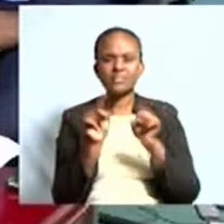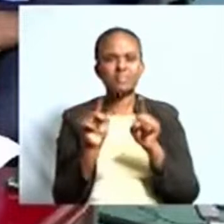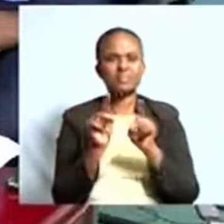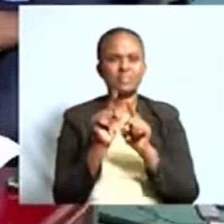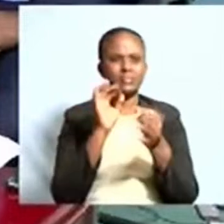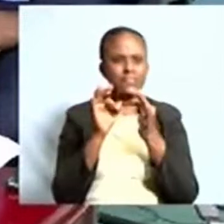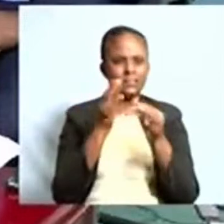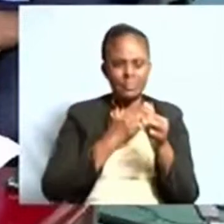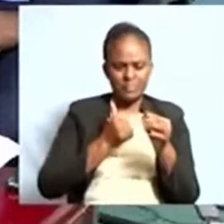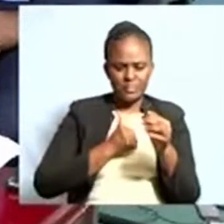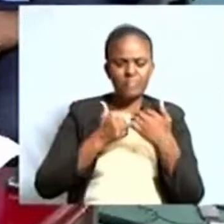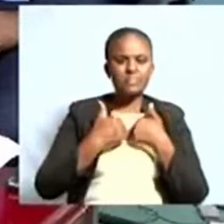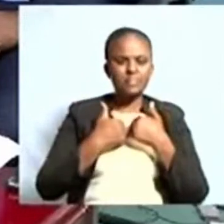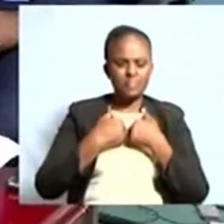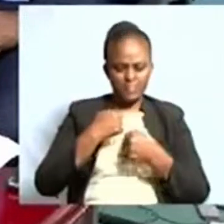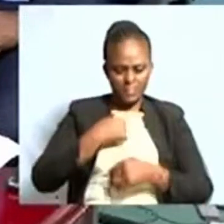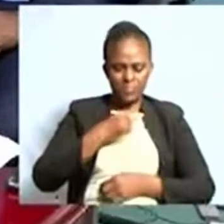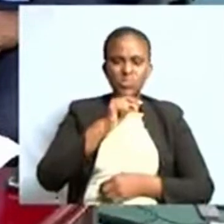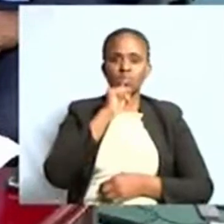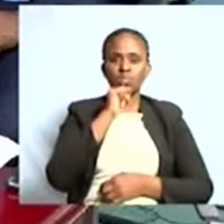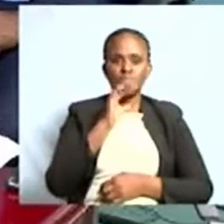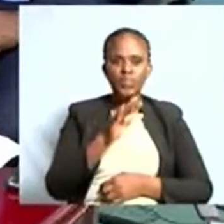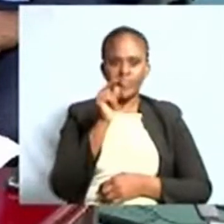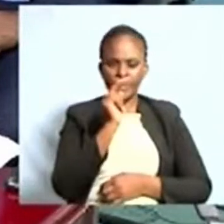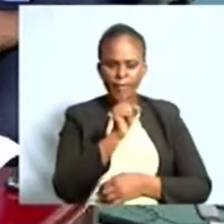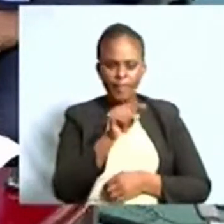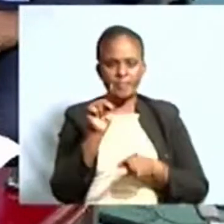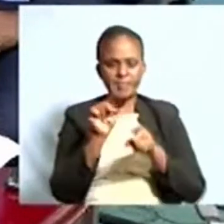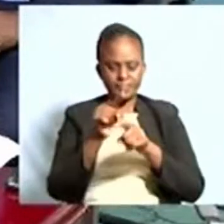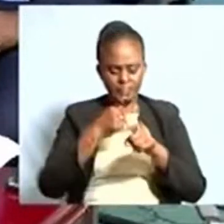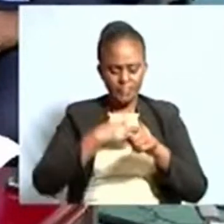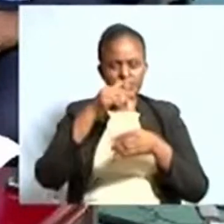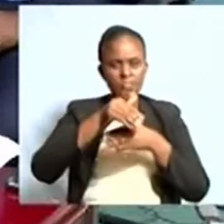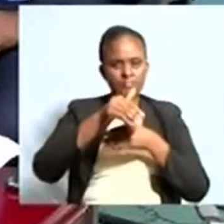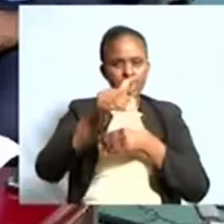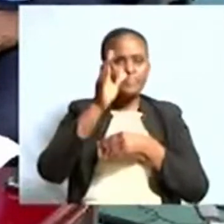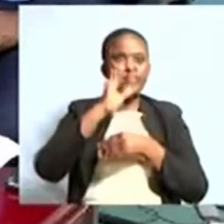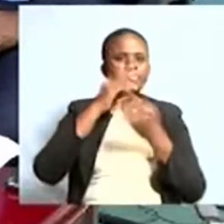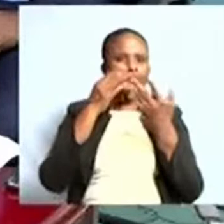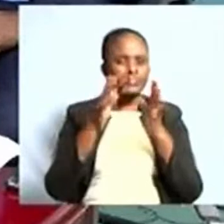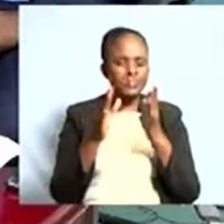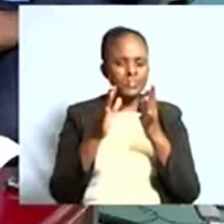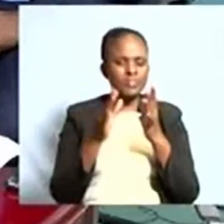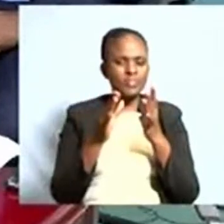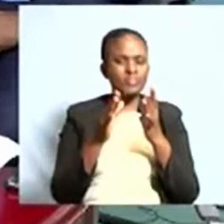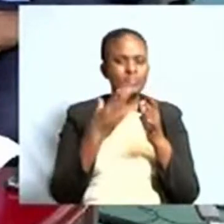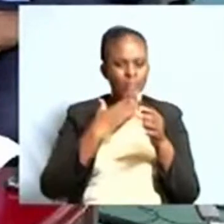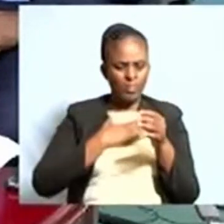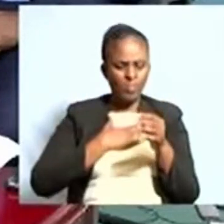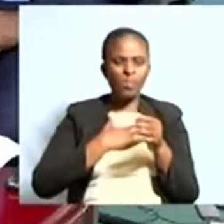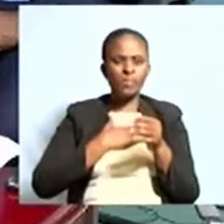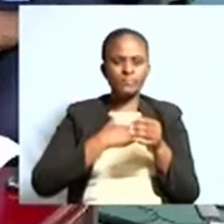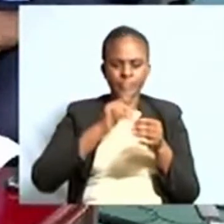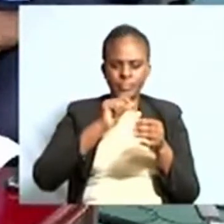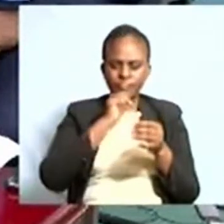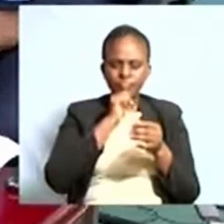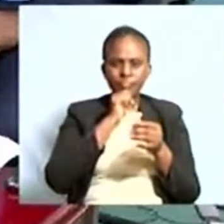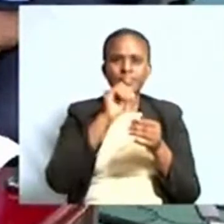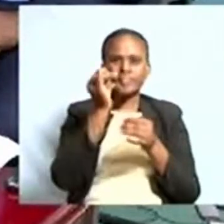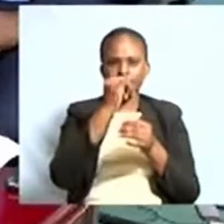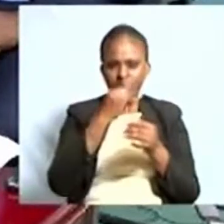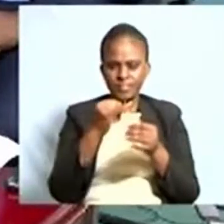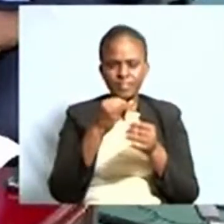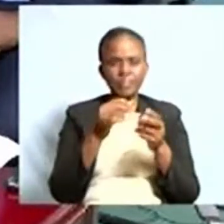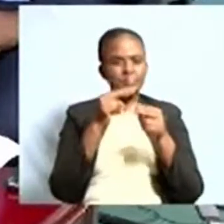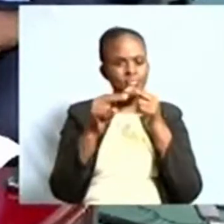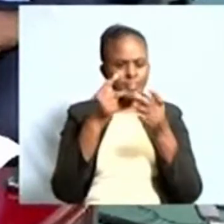if I'm the owner of the design and I've registered this design to be my own design,